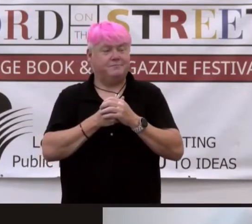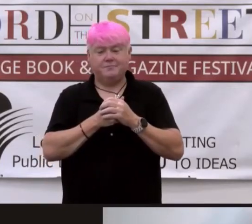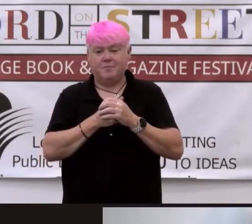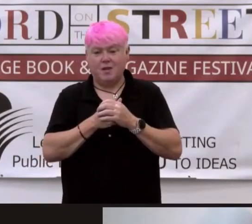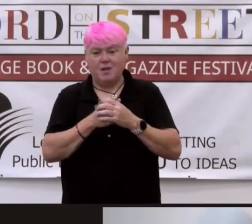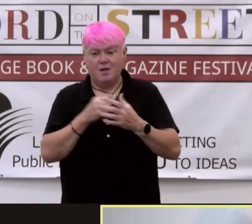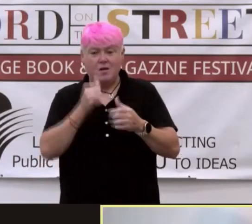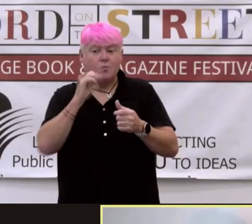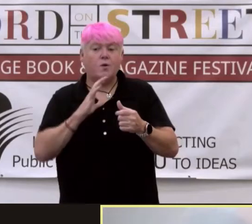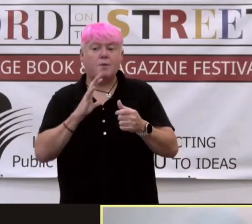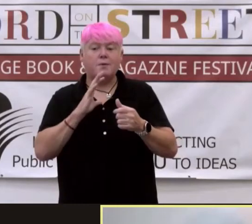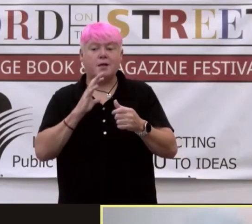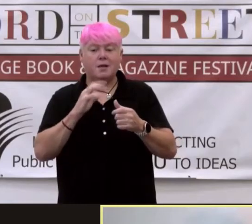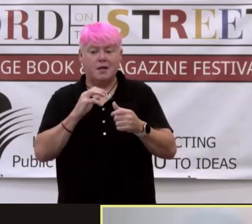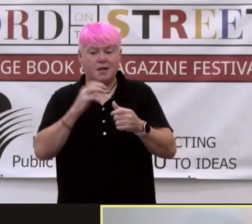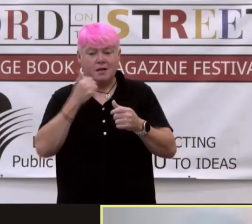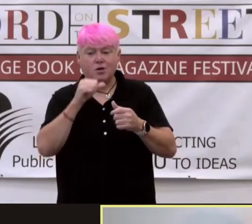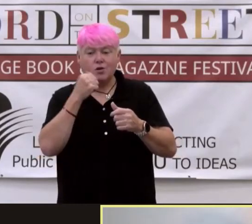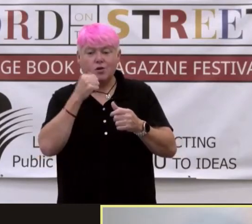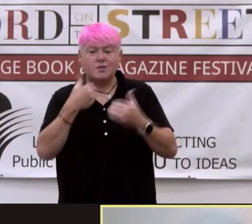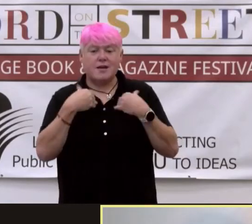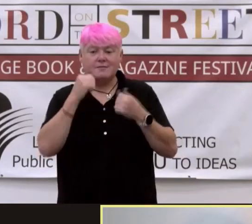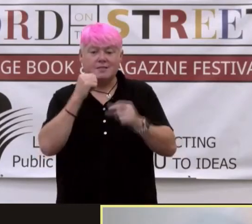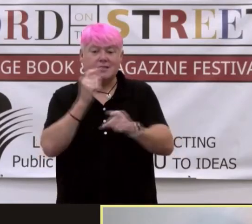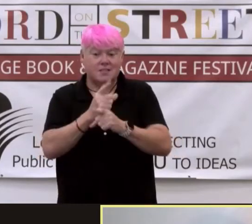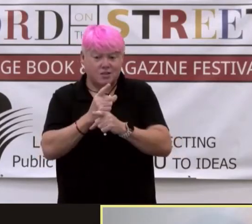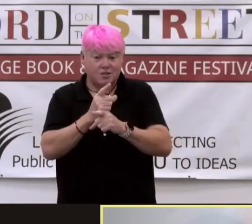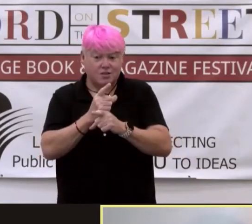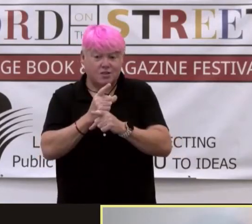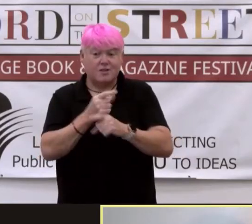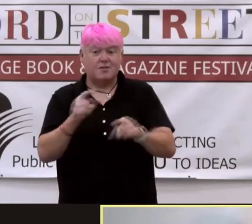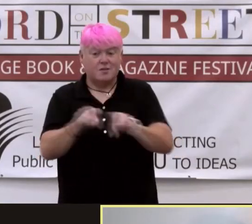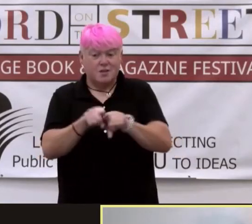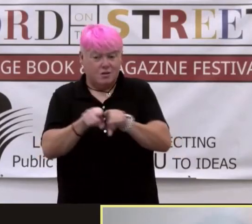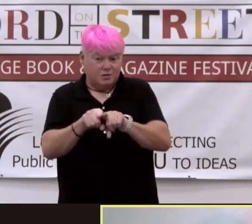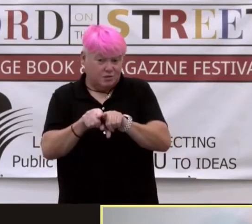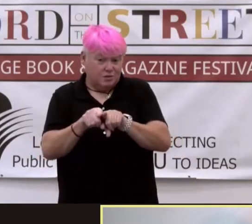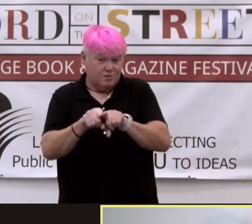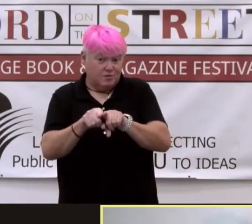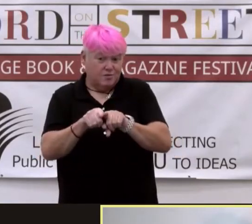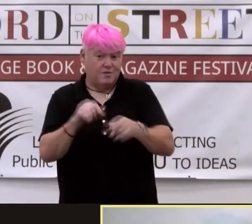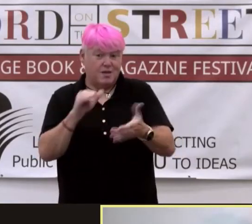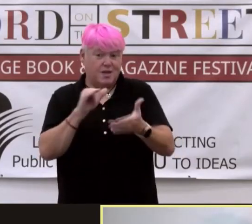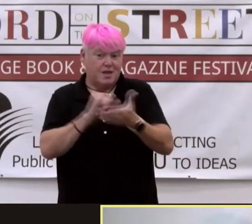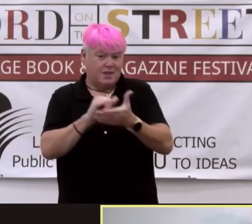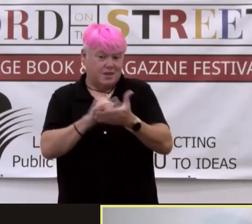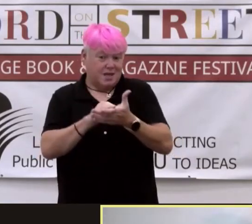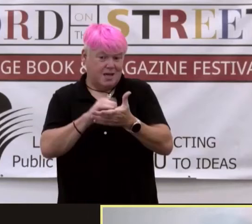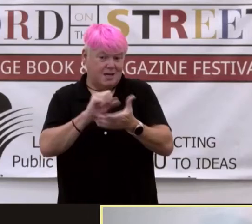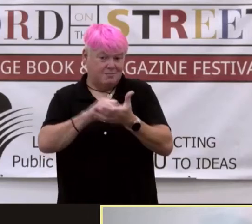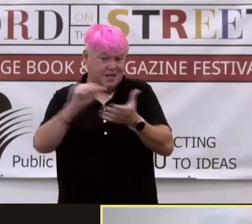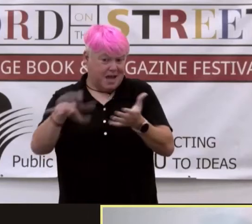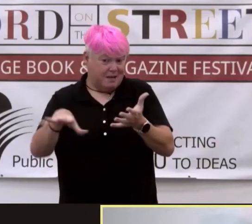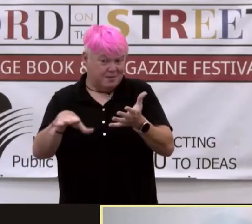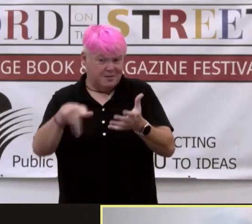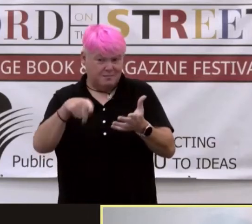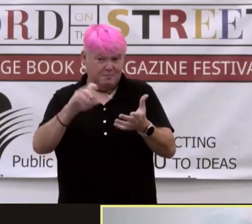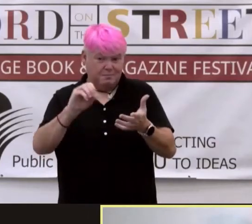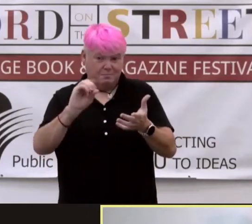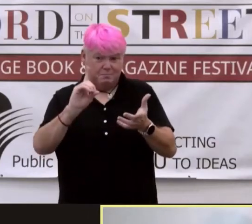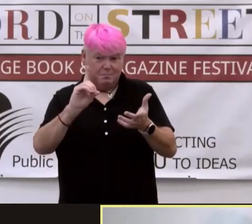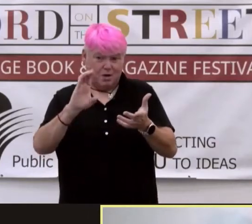girls have sisters, and there was also the fact that it was absent a thing like a podcast. So I'm like,